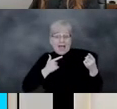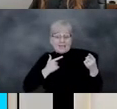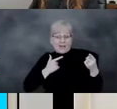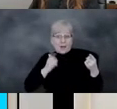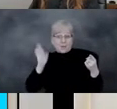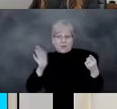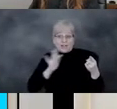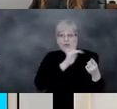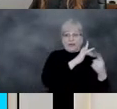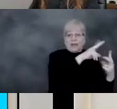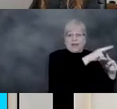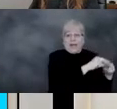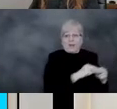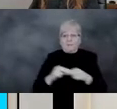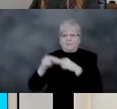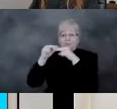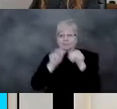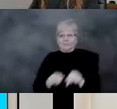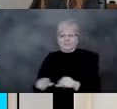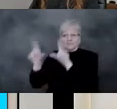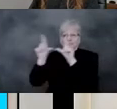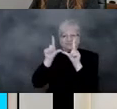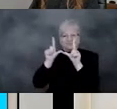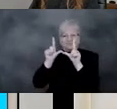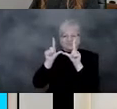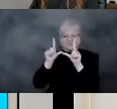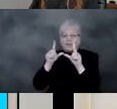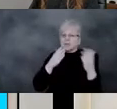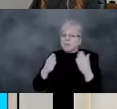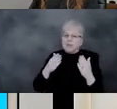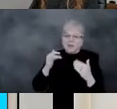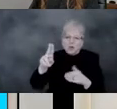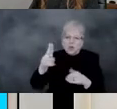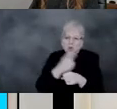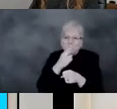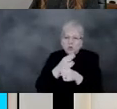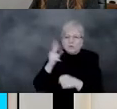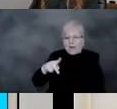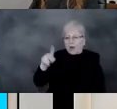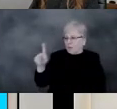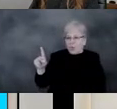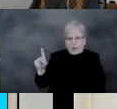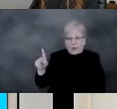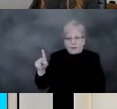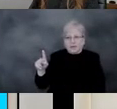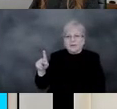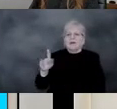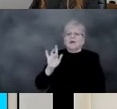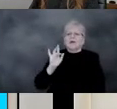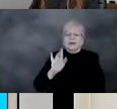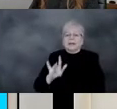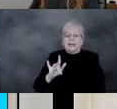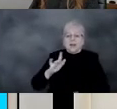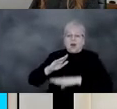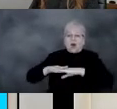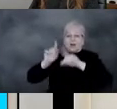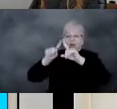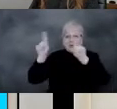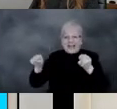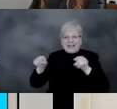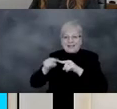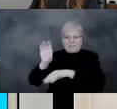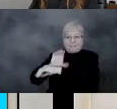One is taking it from, let's say it's PowerPoint, you take it from your desktop, and other is opening